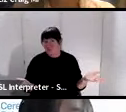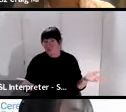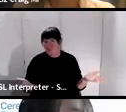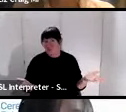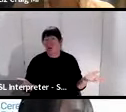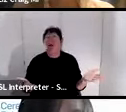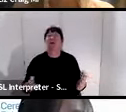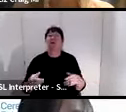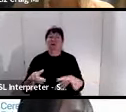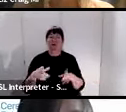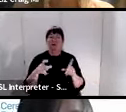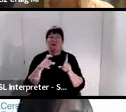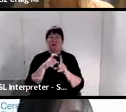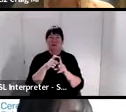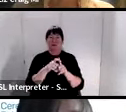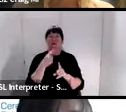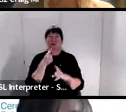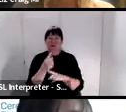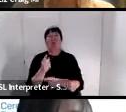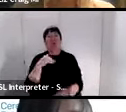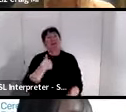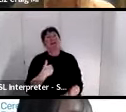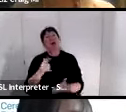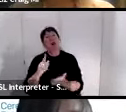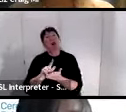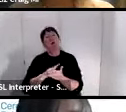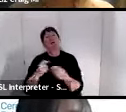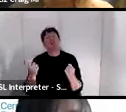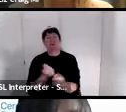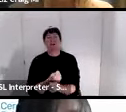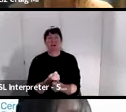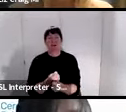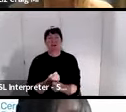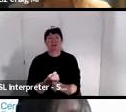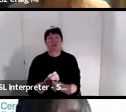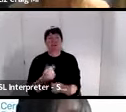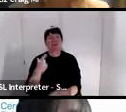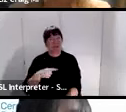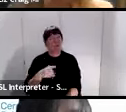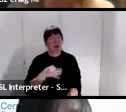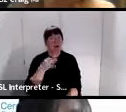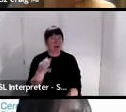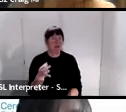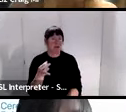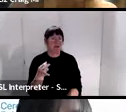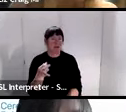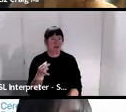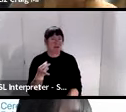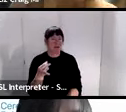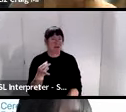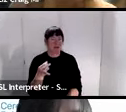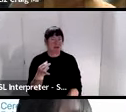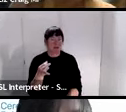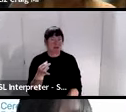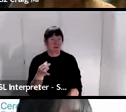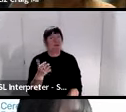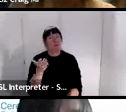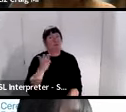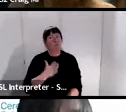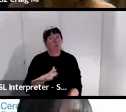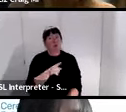Well, ultimately that will require law changes, and that's what we're asking the committee to